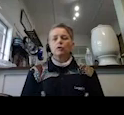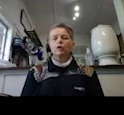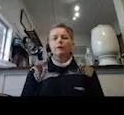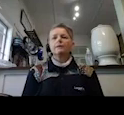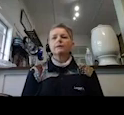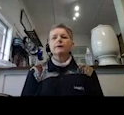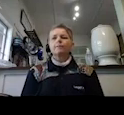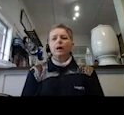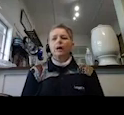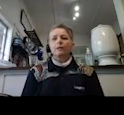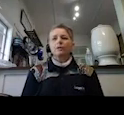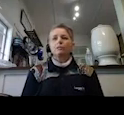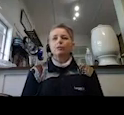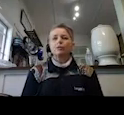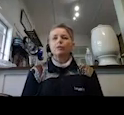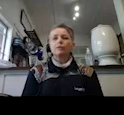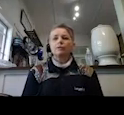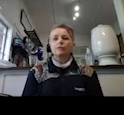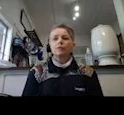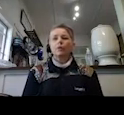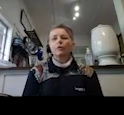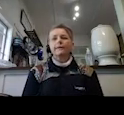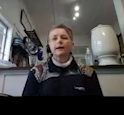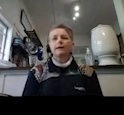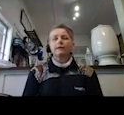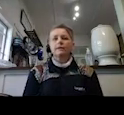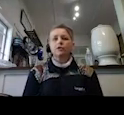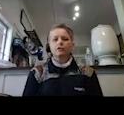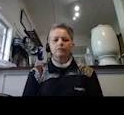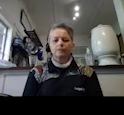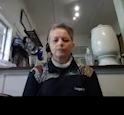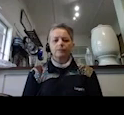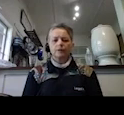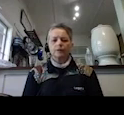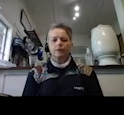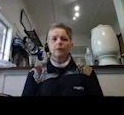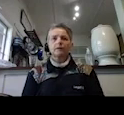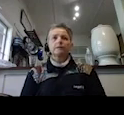or documents, to prove what they're saying is true.